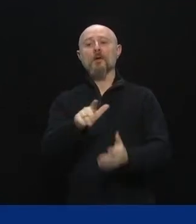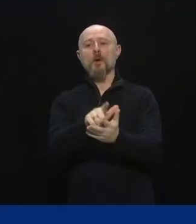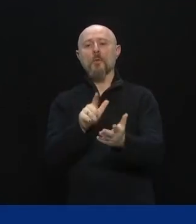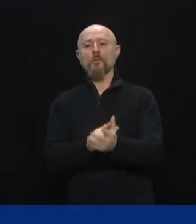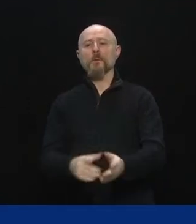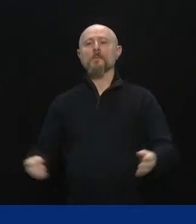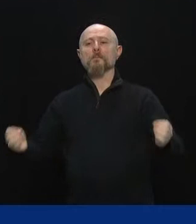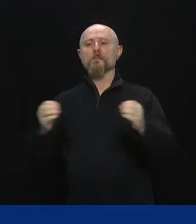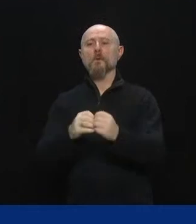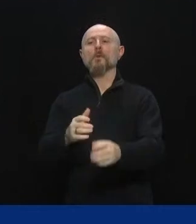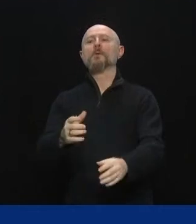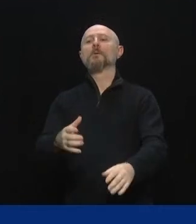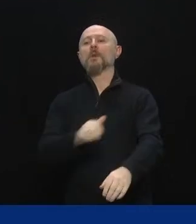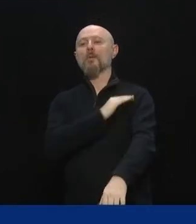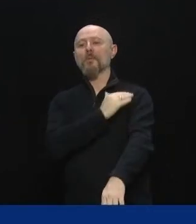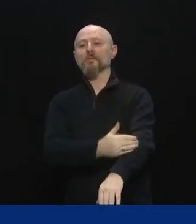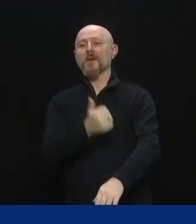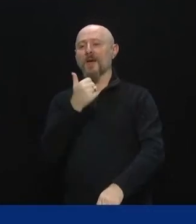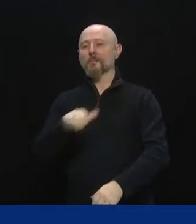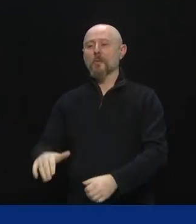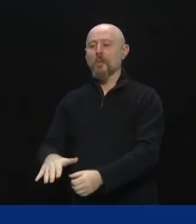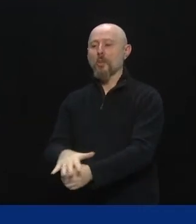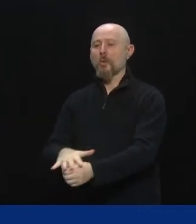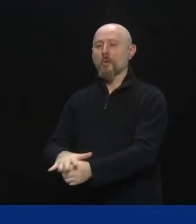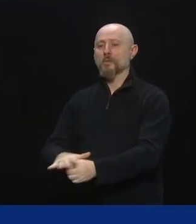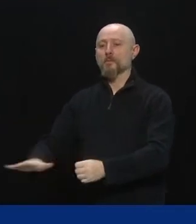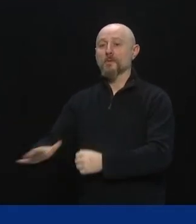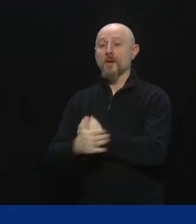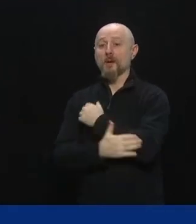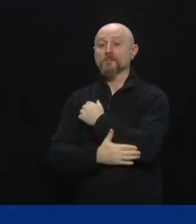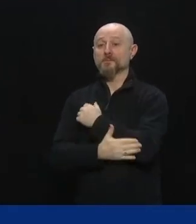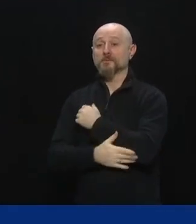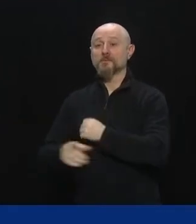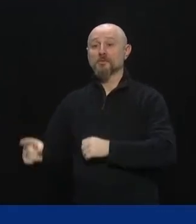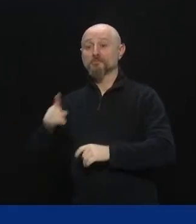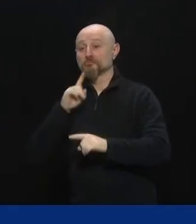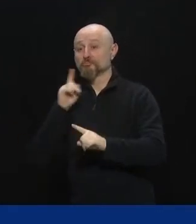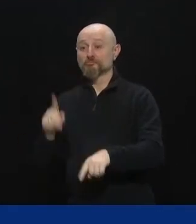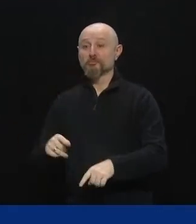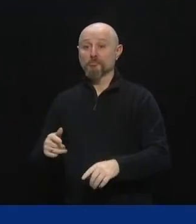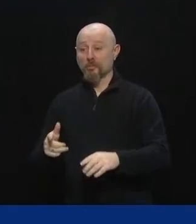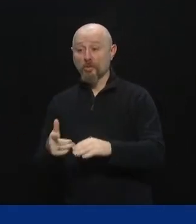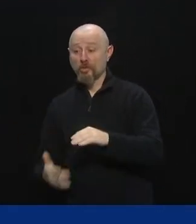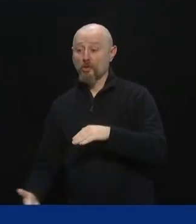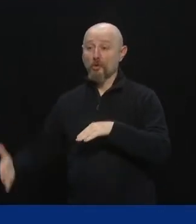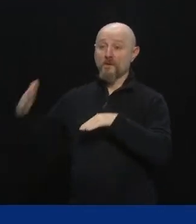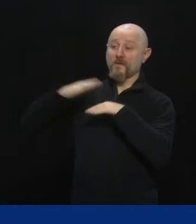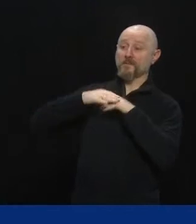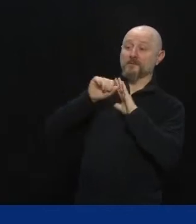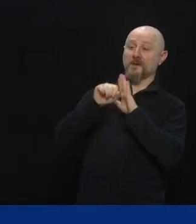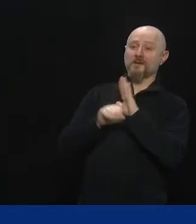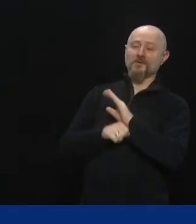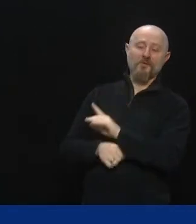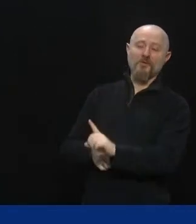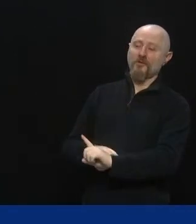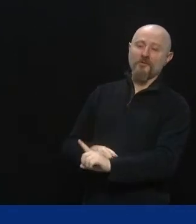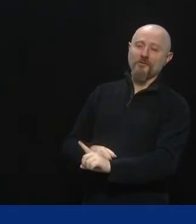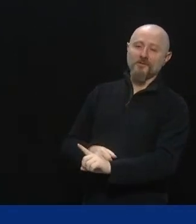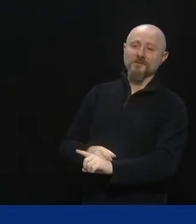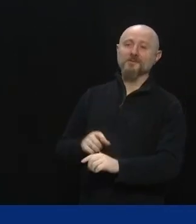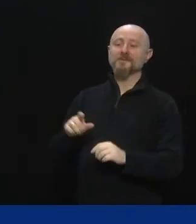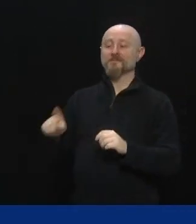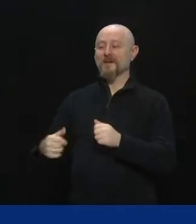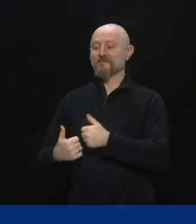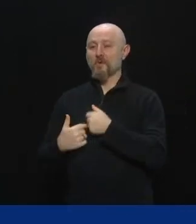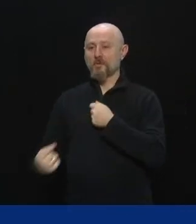a jurisdiction such as a county, which is a creature of the state. Municipalities are creatures of the state.